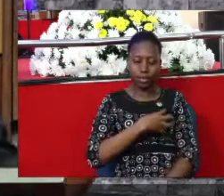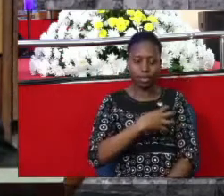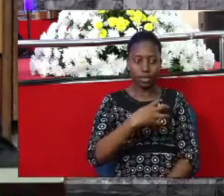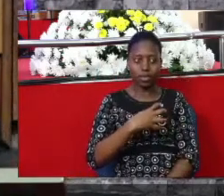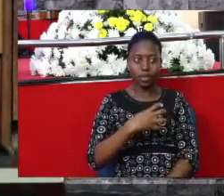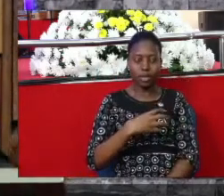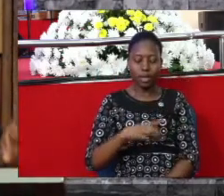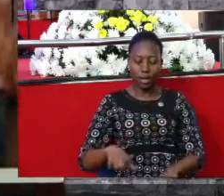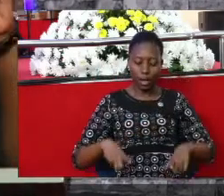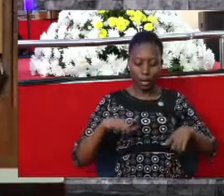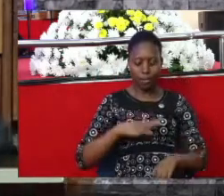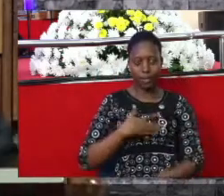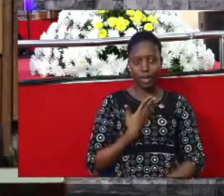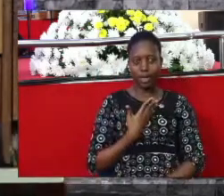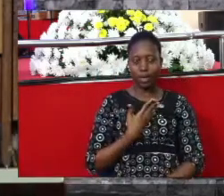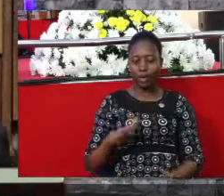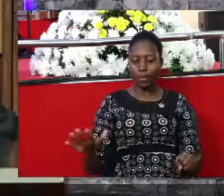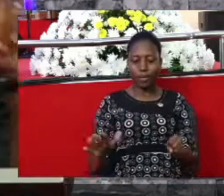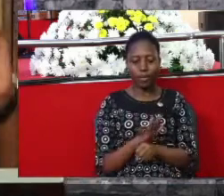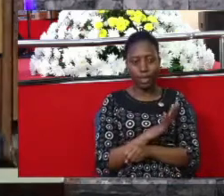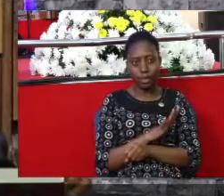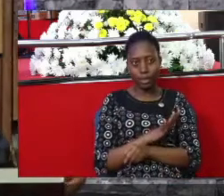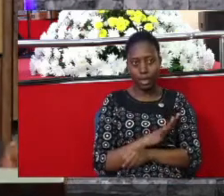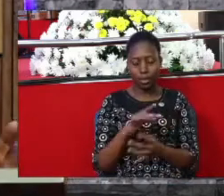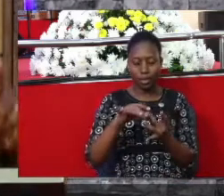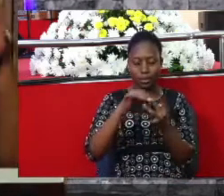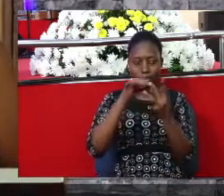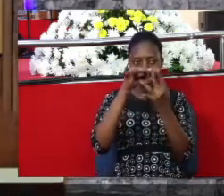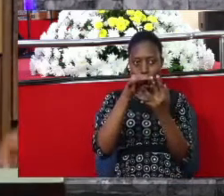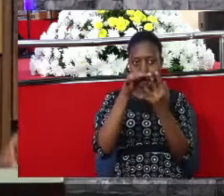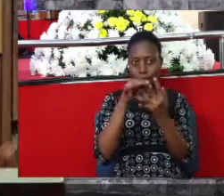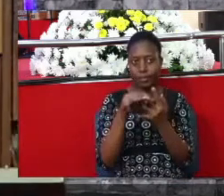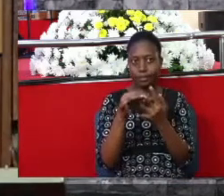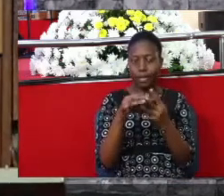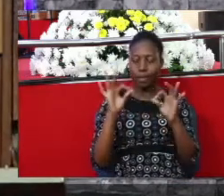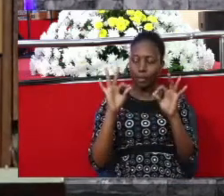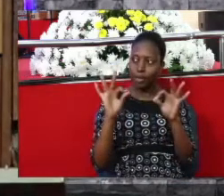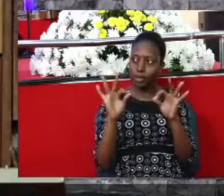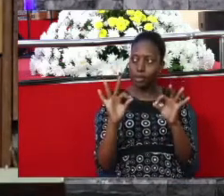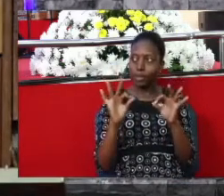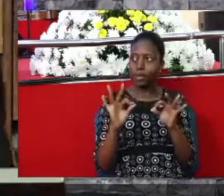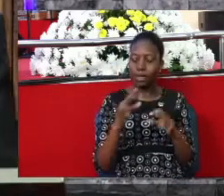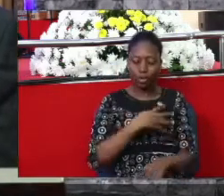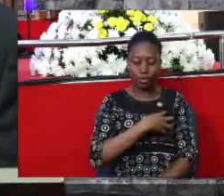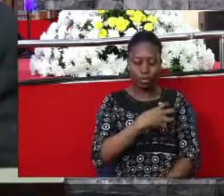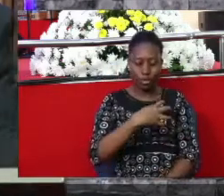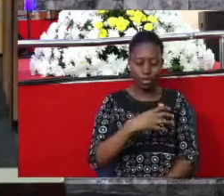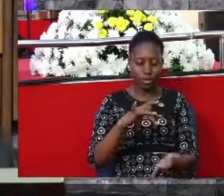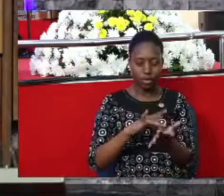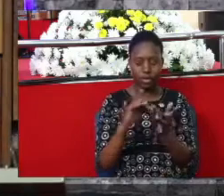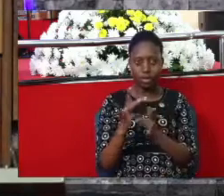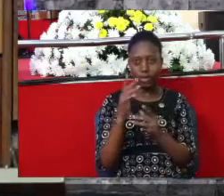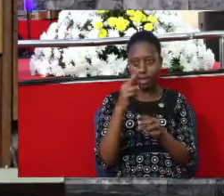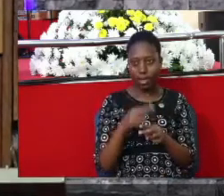My life will be filled with the precious and pleasant riches in Jesus'